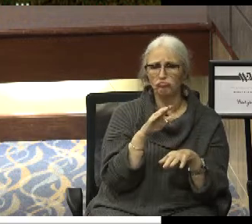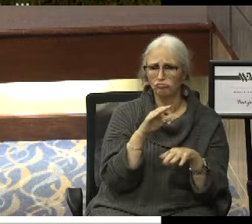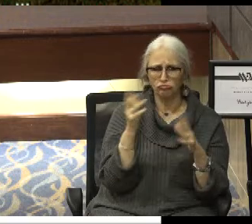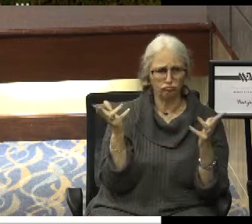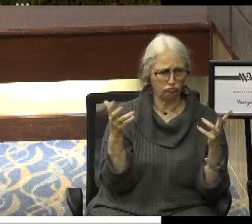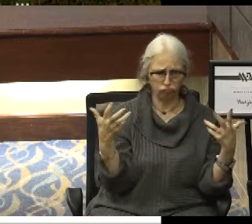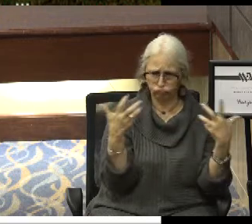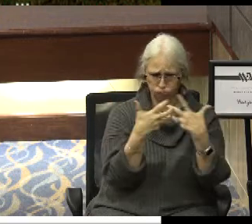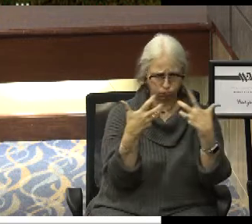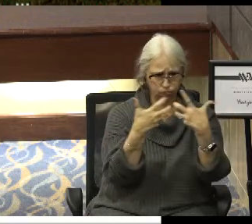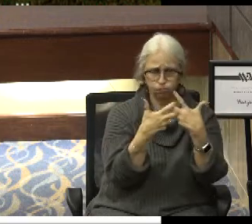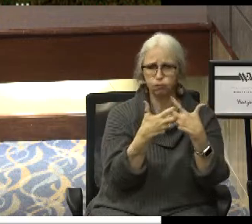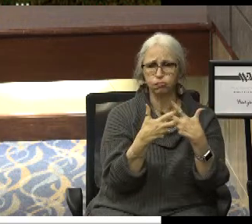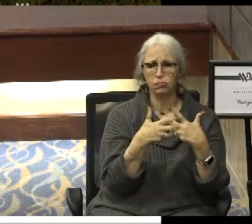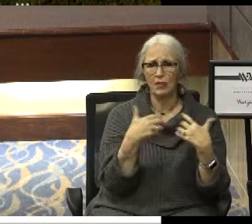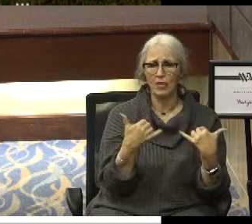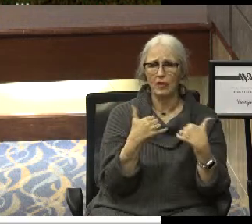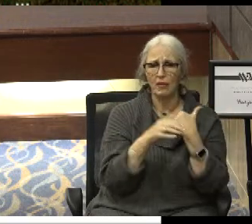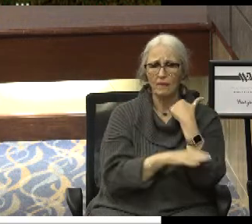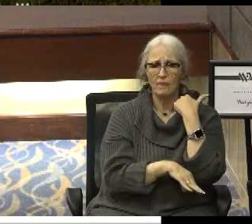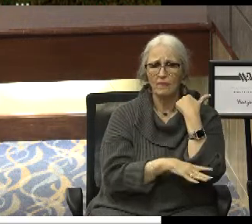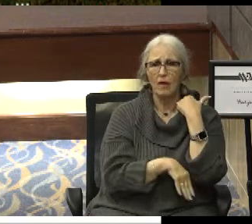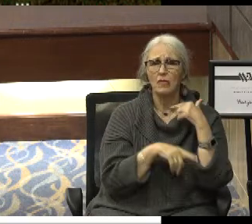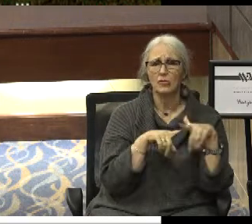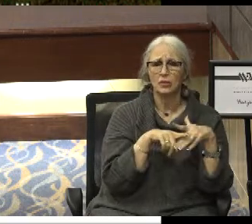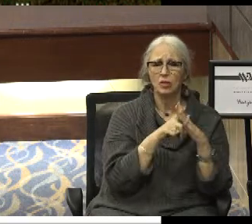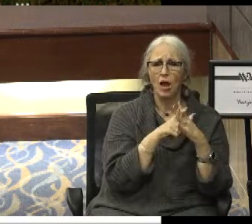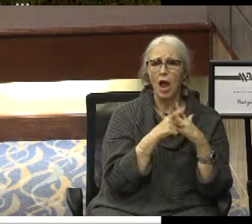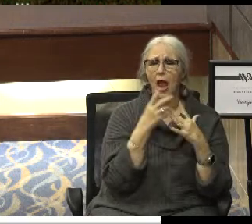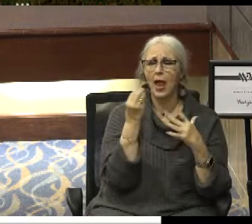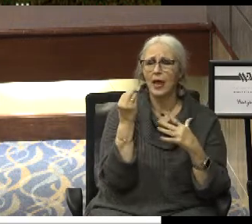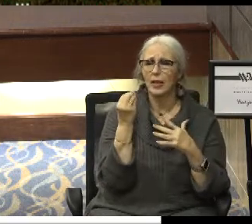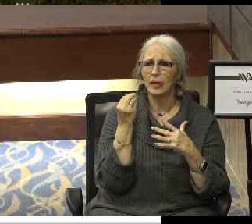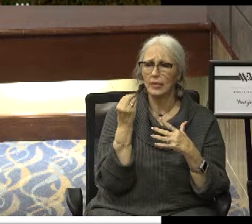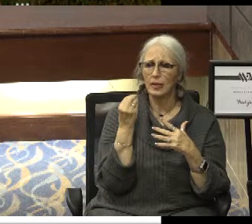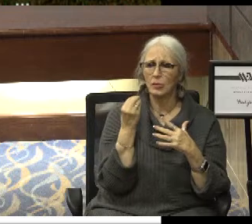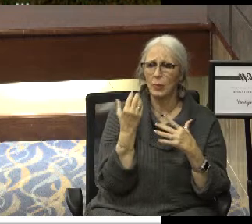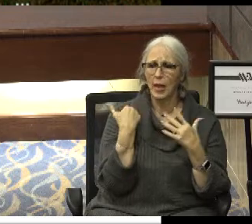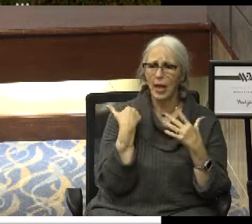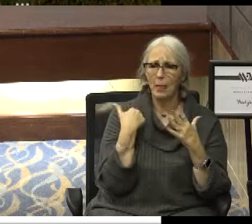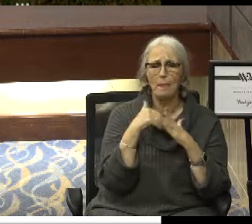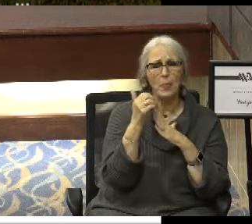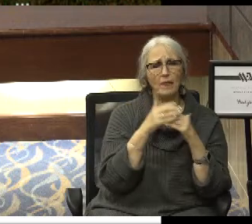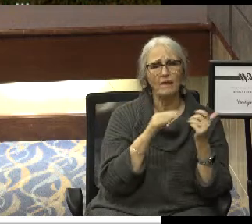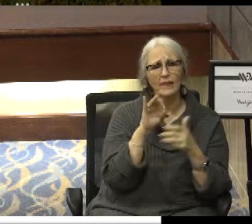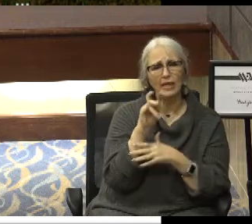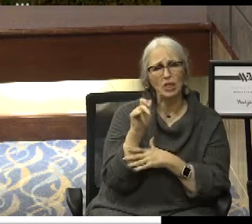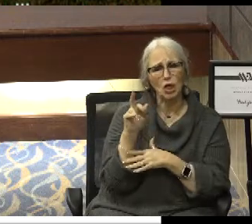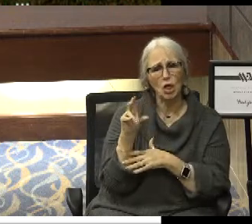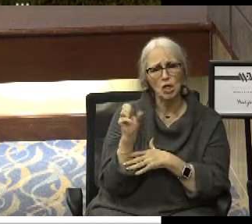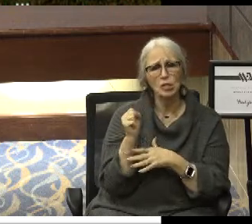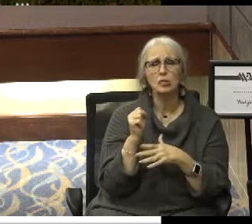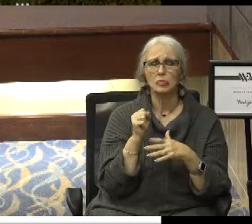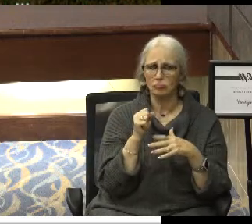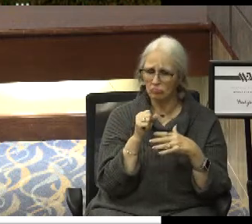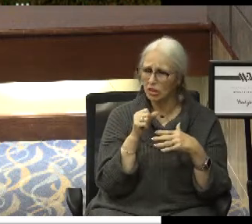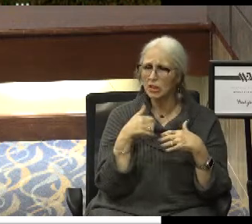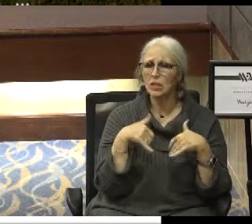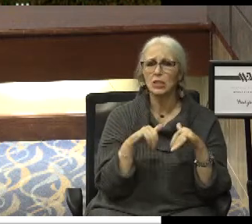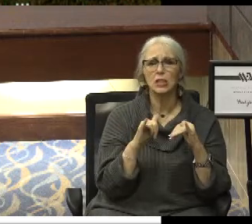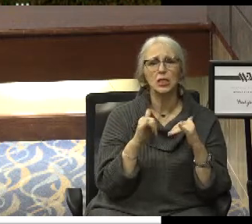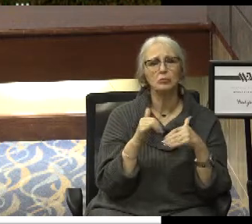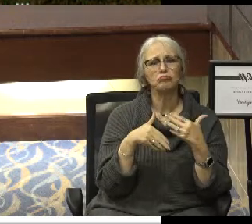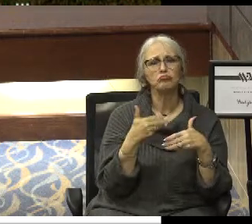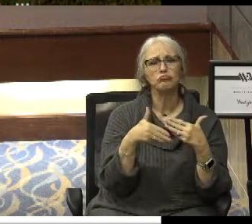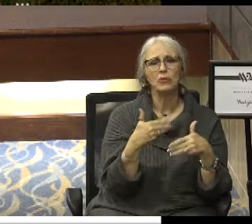this fall to be going in. We've got a series of special building features that are also on track. Those are the last things that